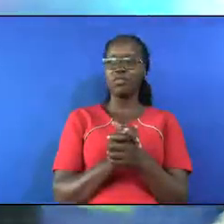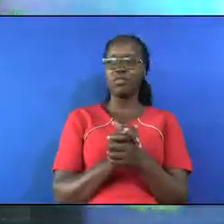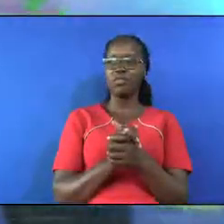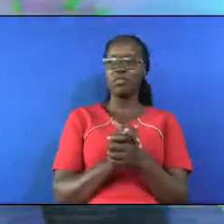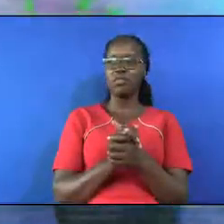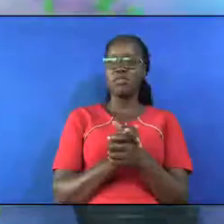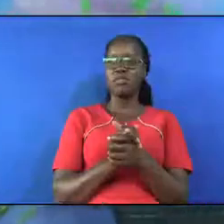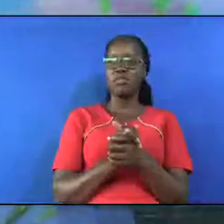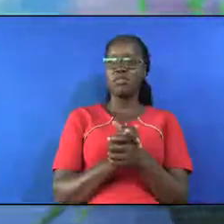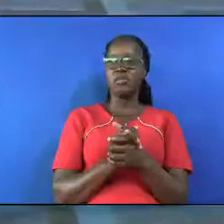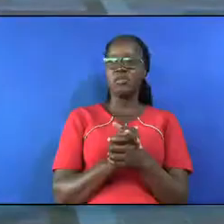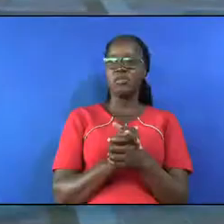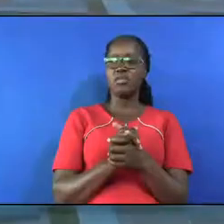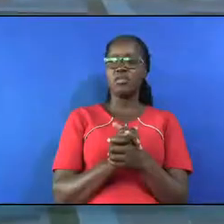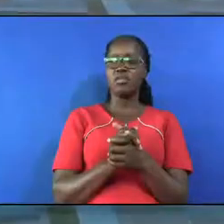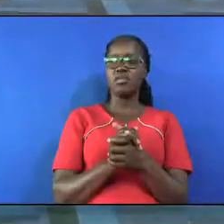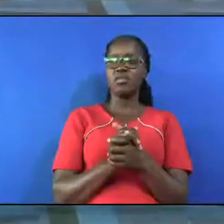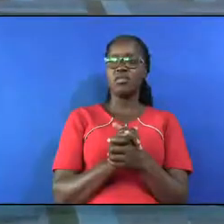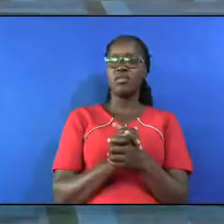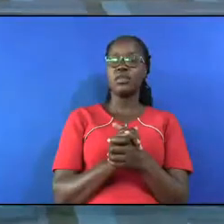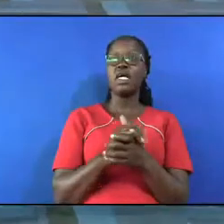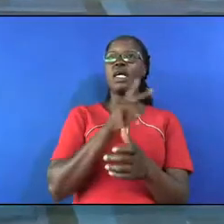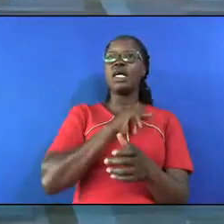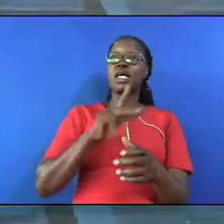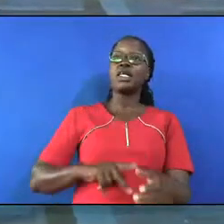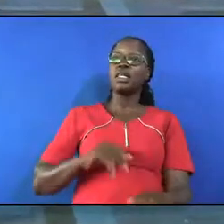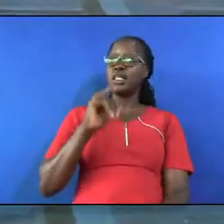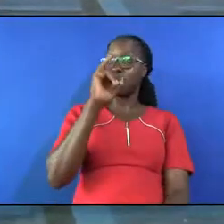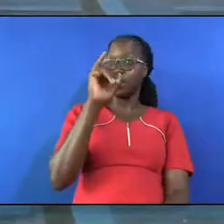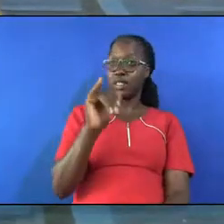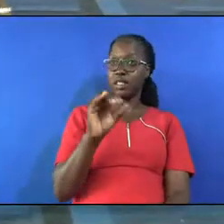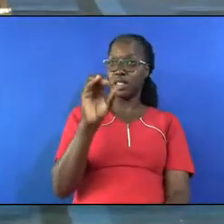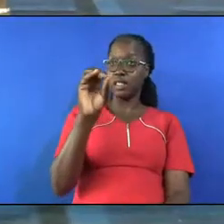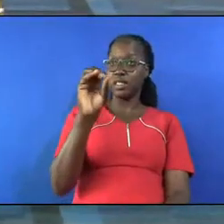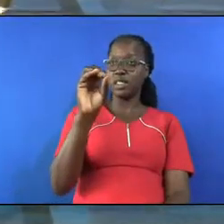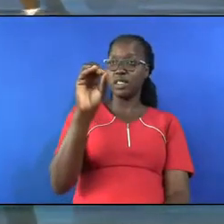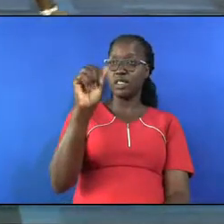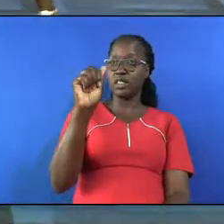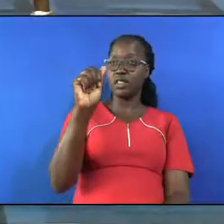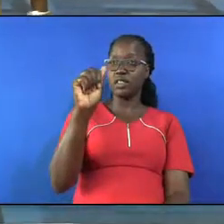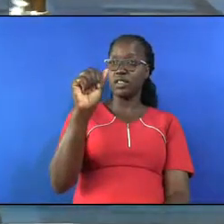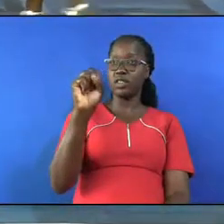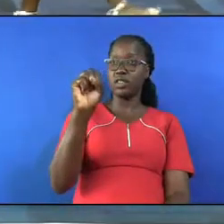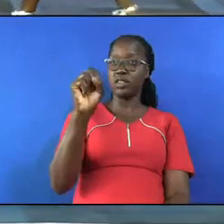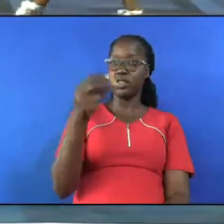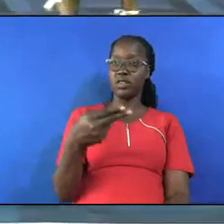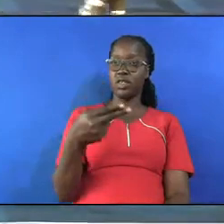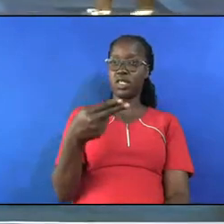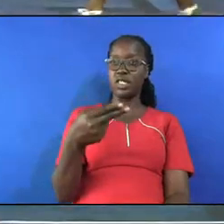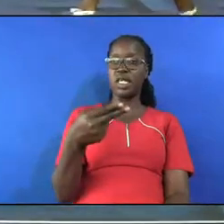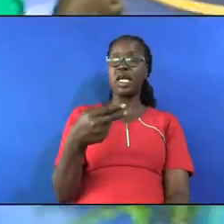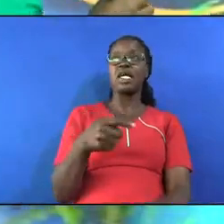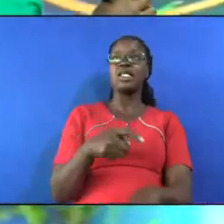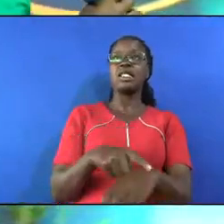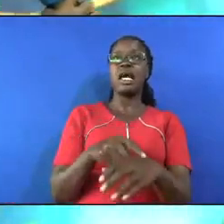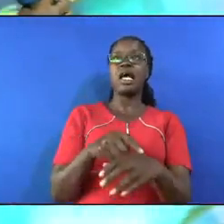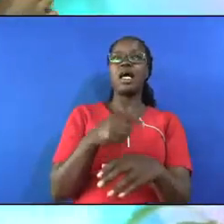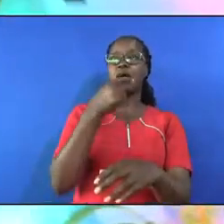Bibles. So King Joash was king at the age of, children,